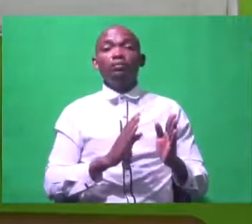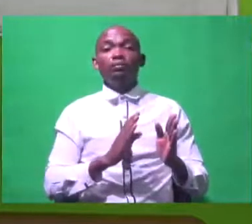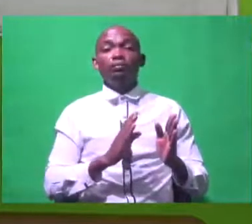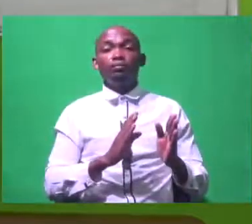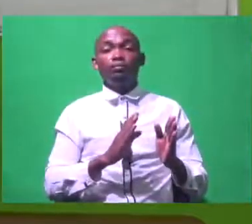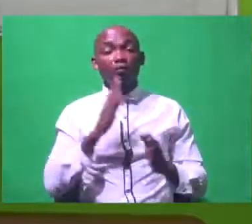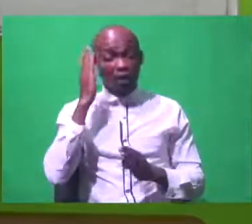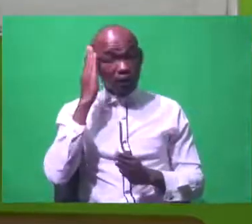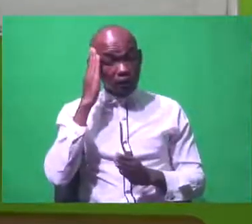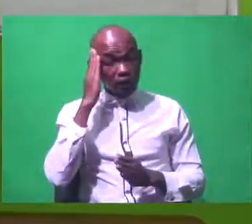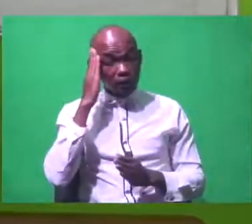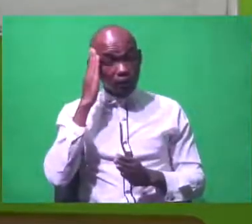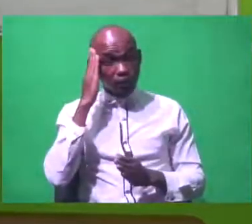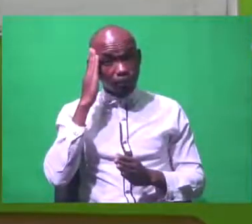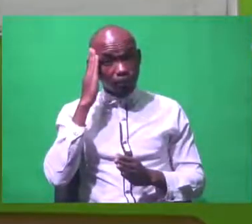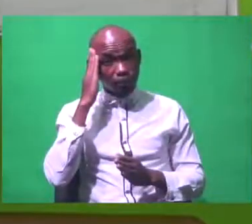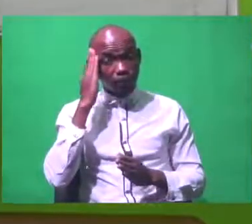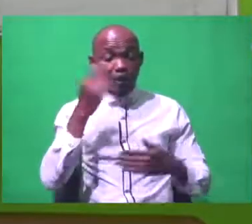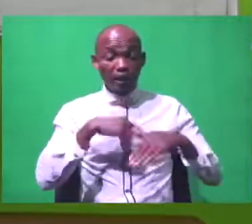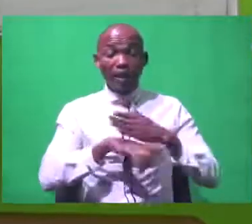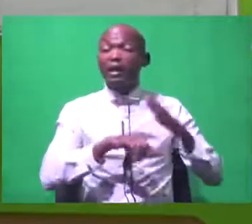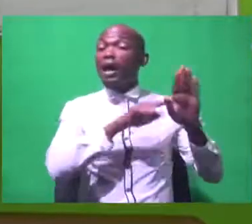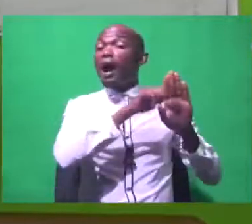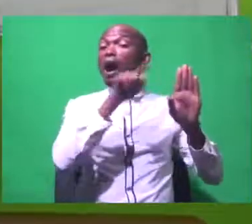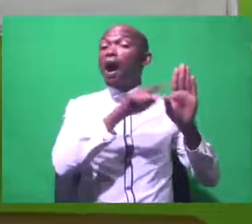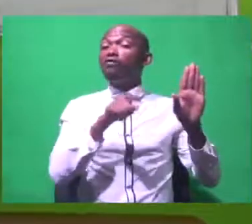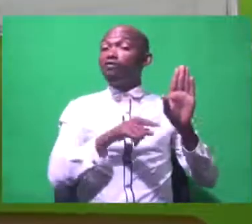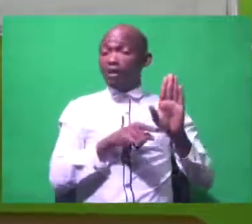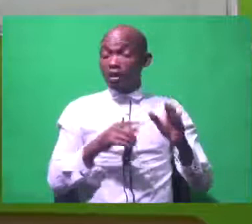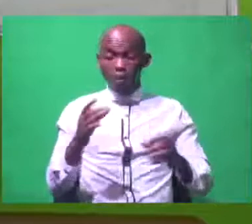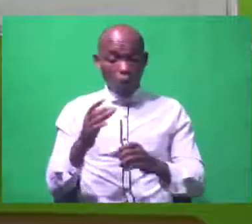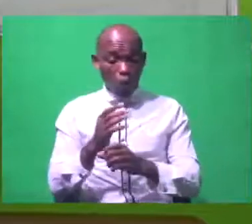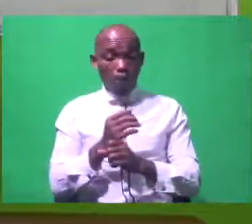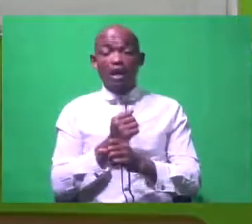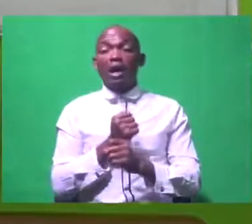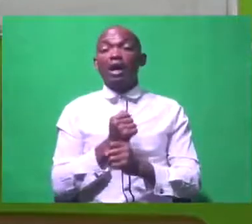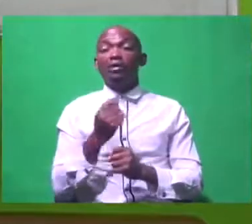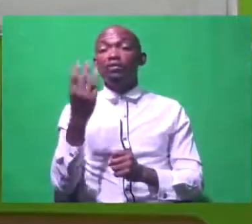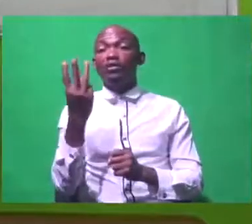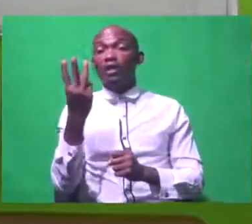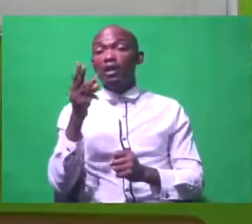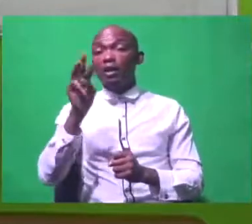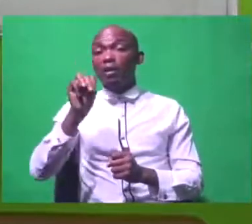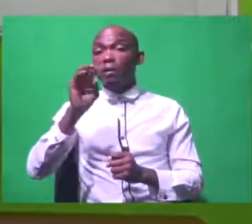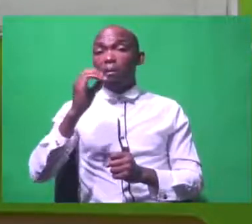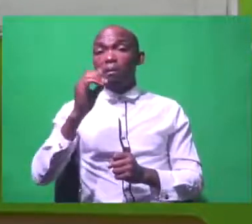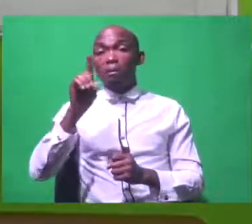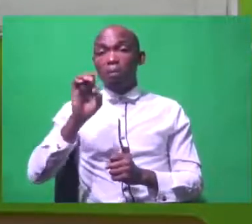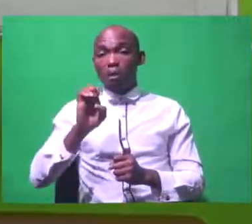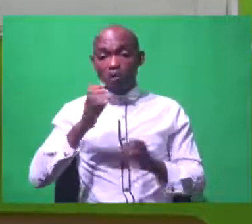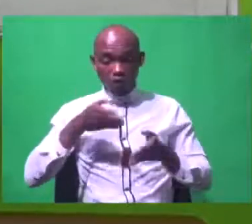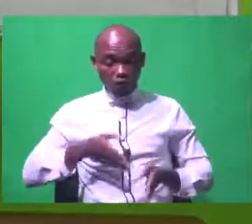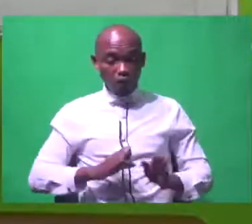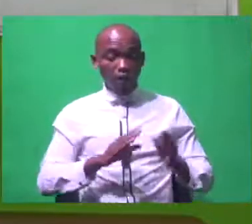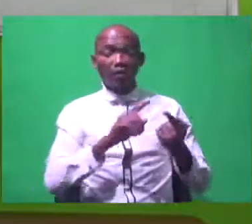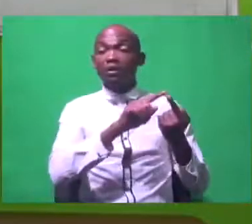said, in Africa, we had 3 modes of production. The first